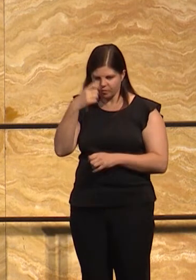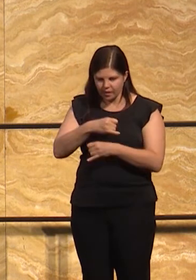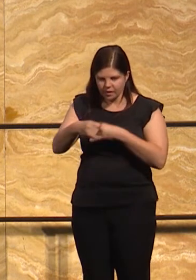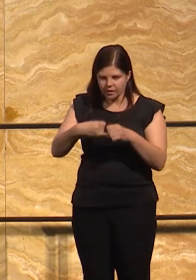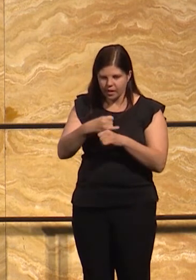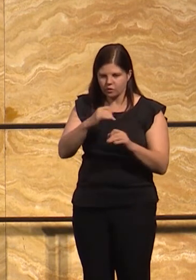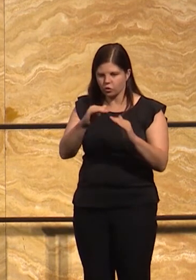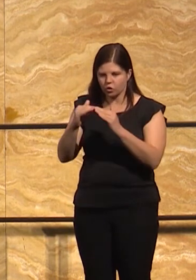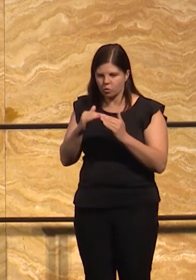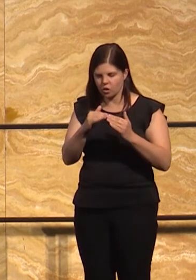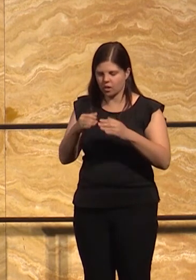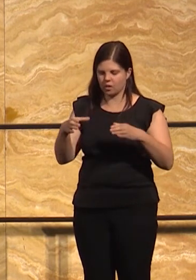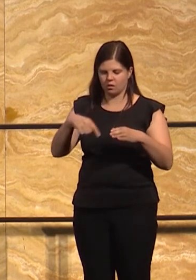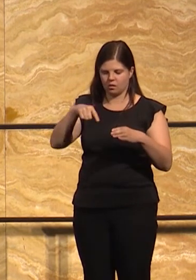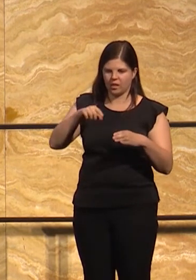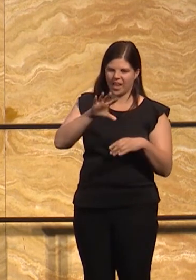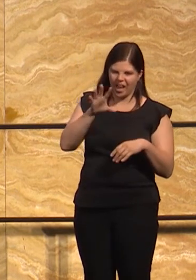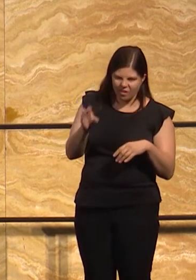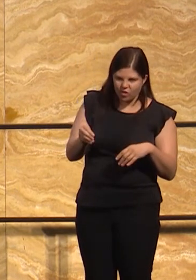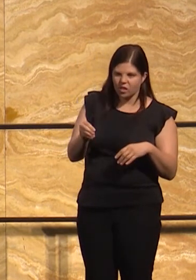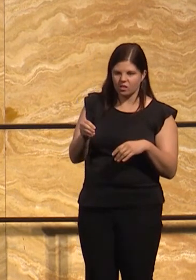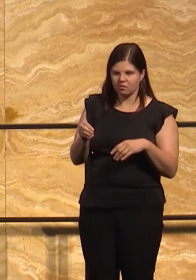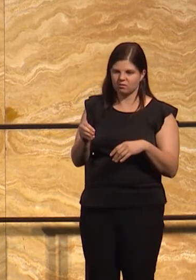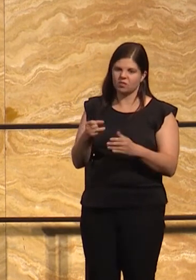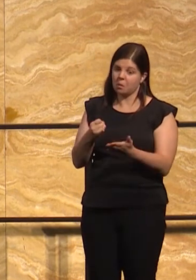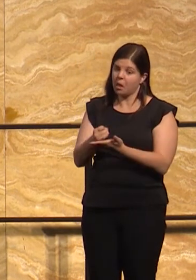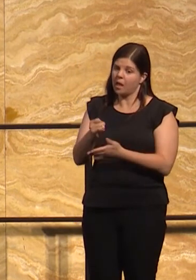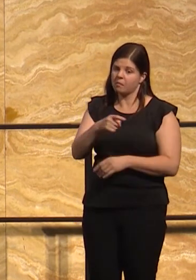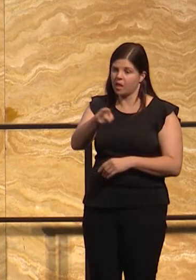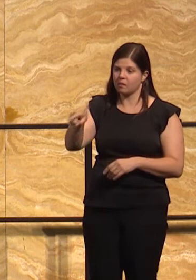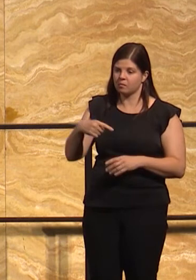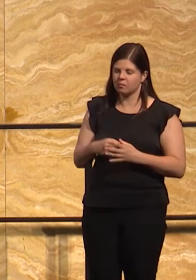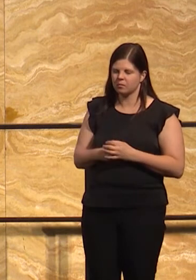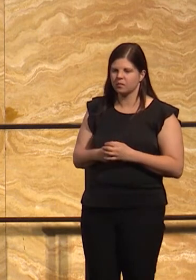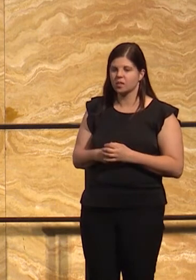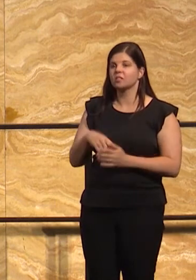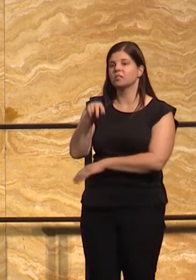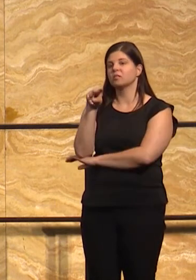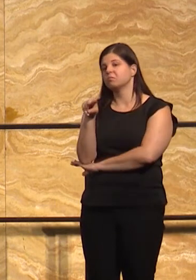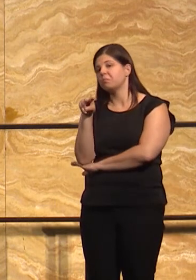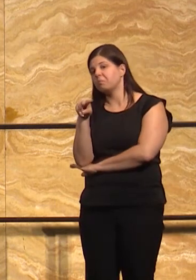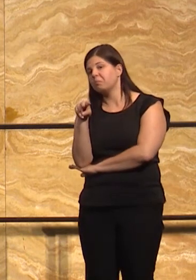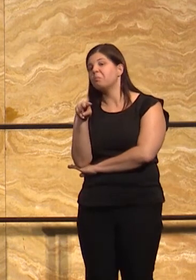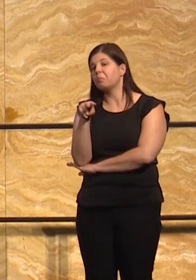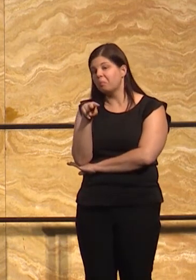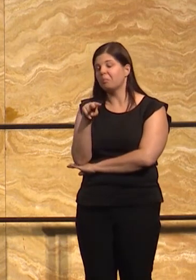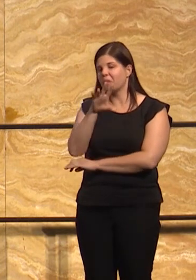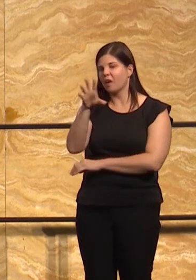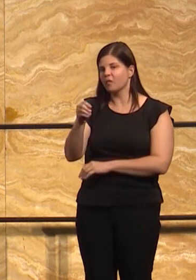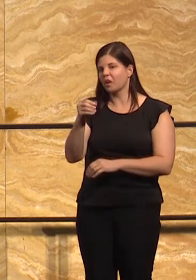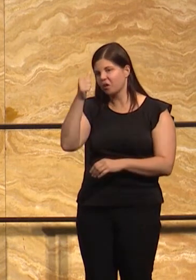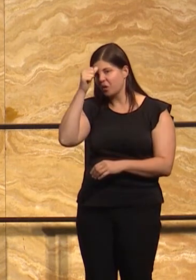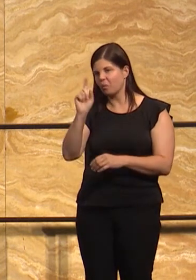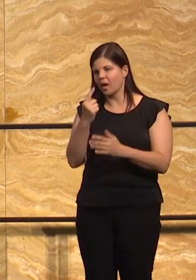as a whole, including the African Union, is to blame. That you will sit and watch that at the level of the African Union and